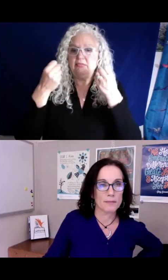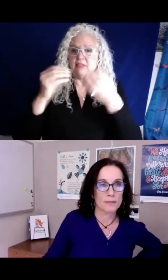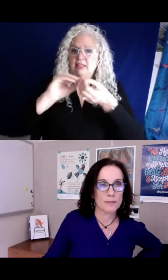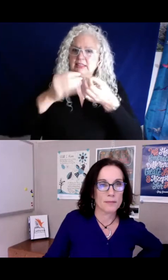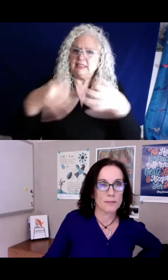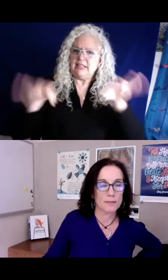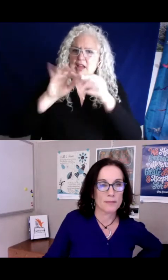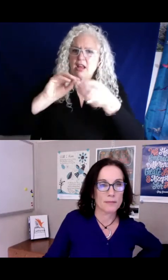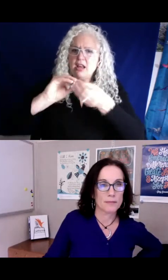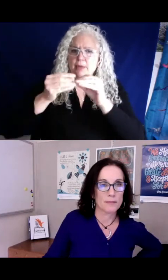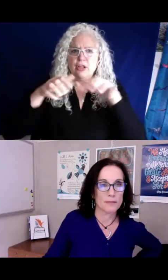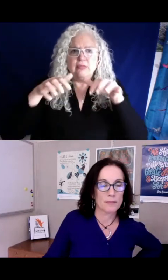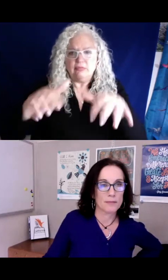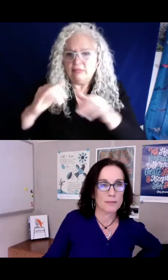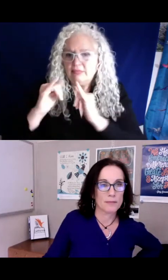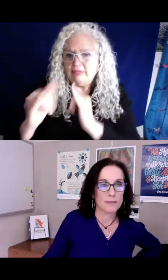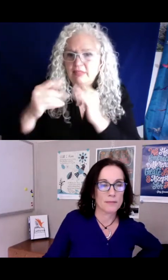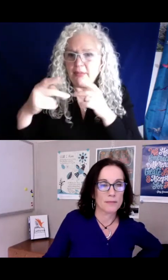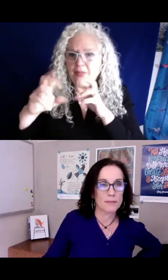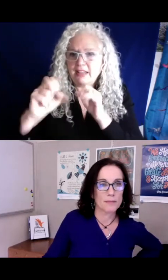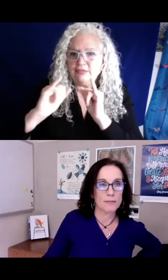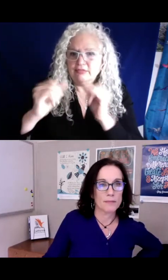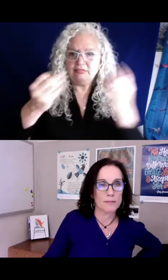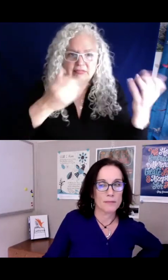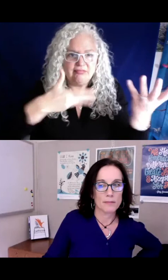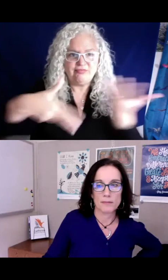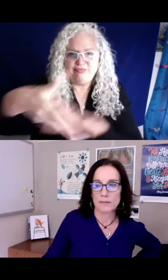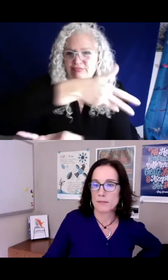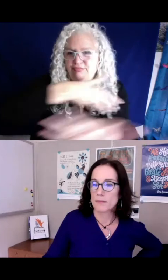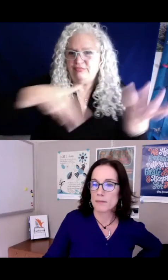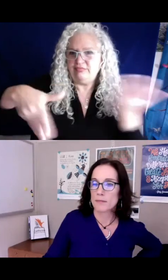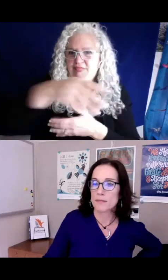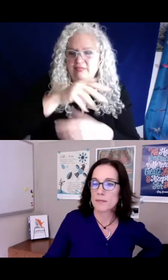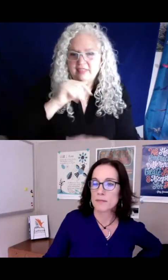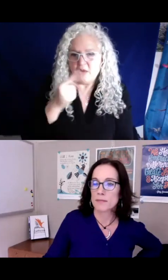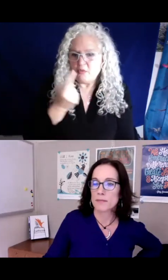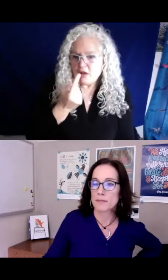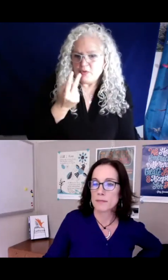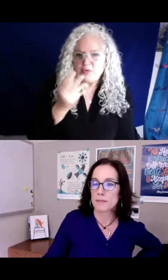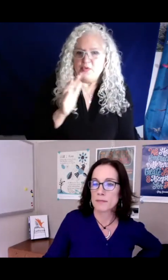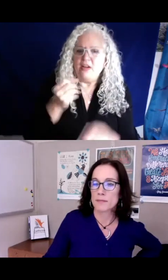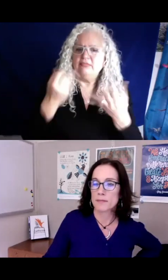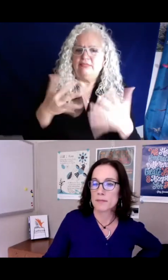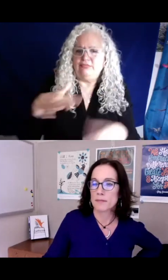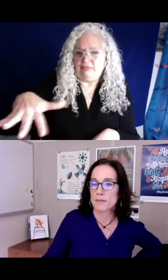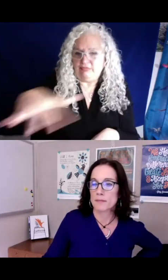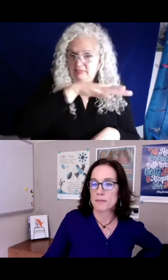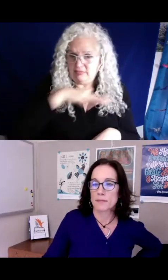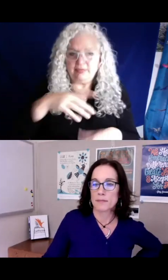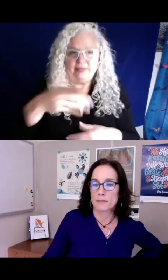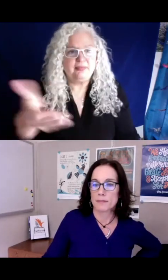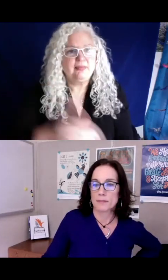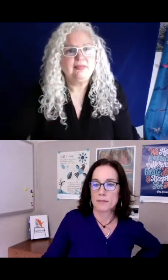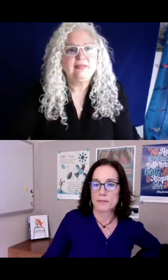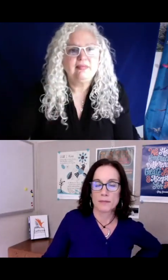So what does critical mass mean? That means a significant number of similar peers. So not just one or